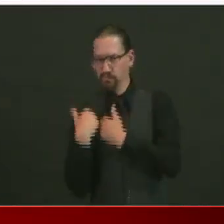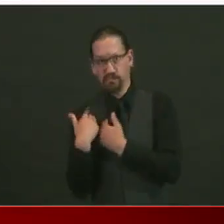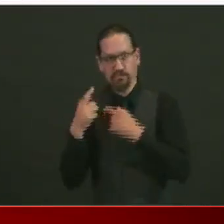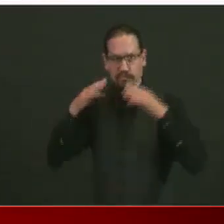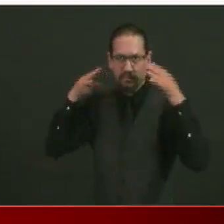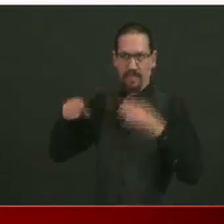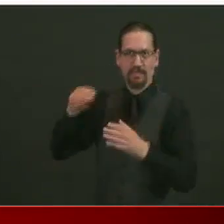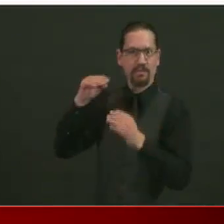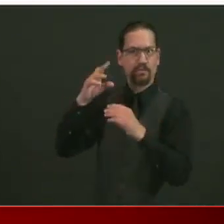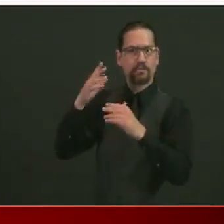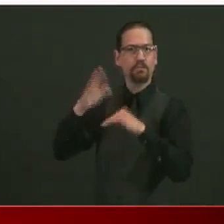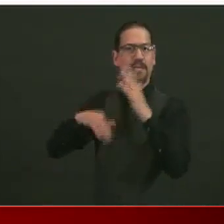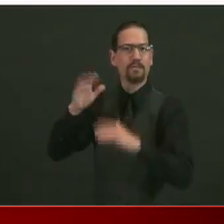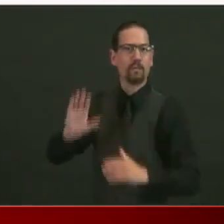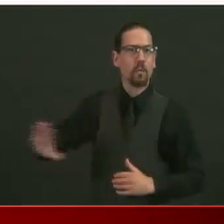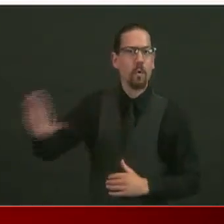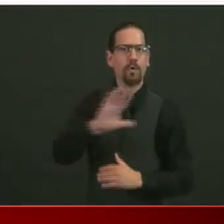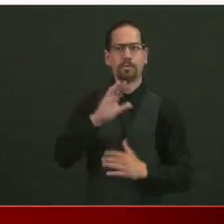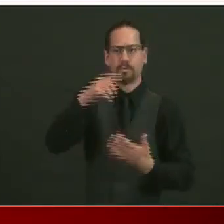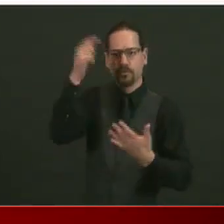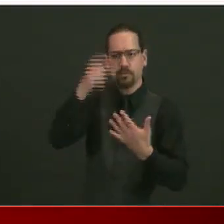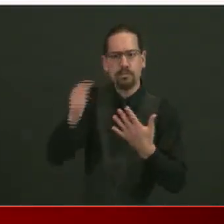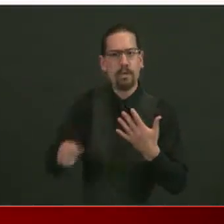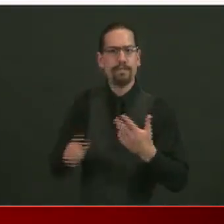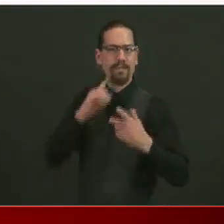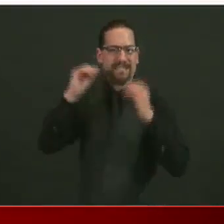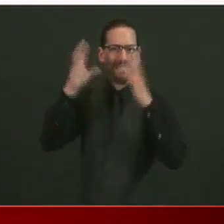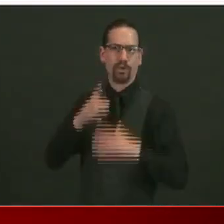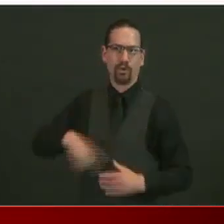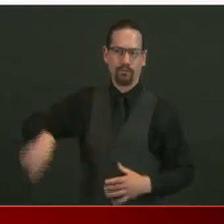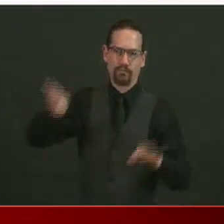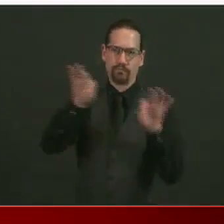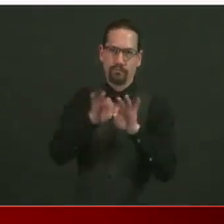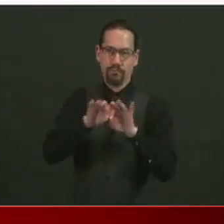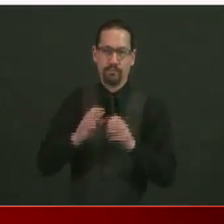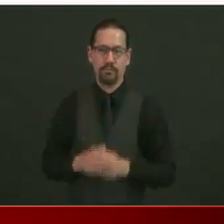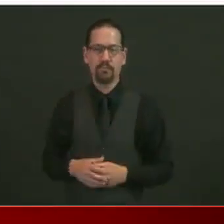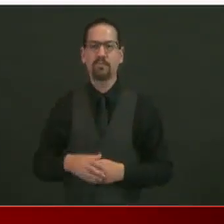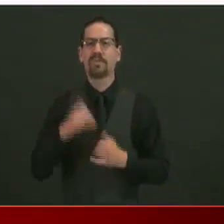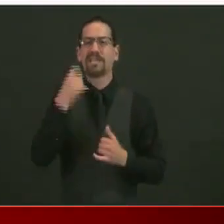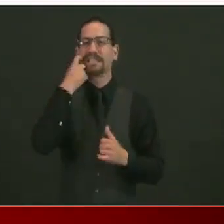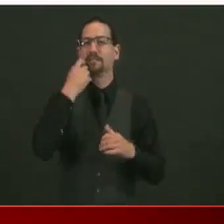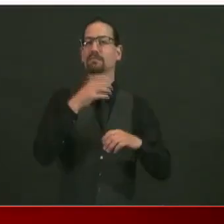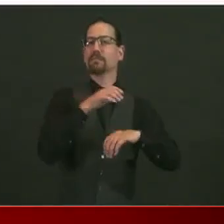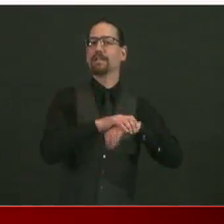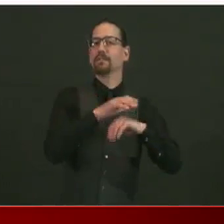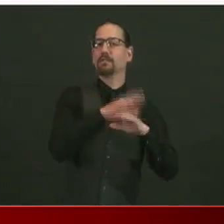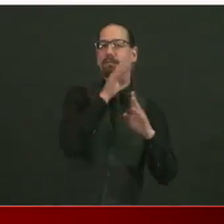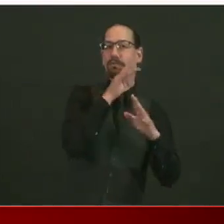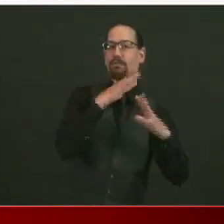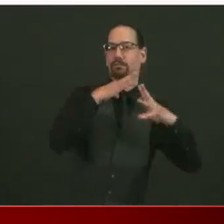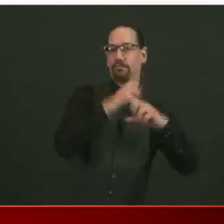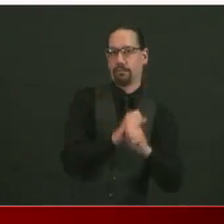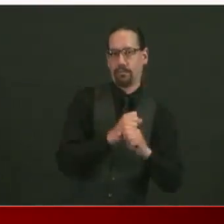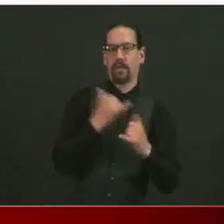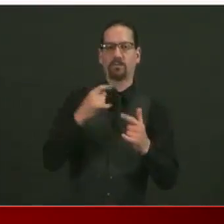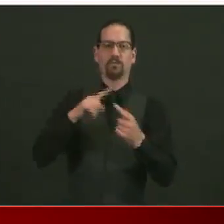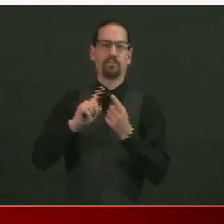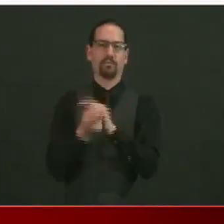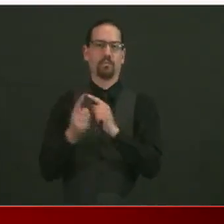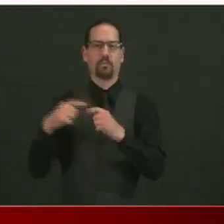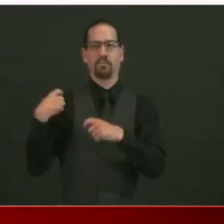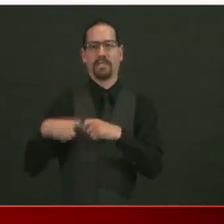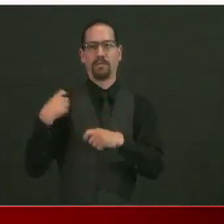our schools. Para nosotros es sumamente importante que los maestros sigan aprendiendo y se les dé el apoyo. Nosotros tenemos días